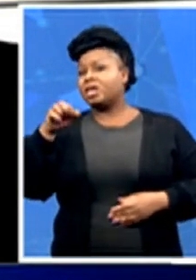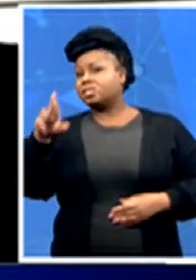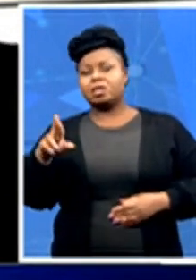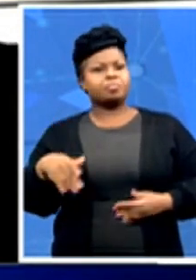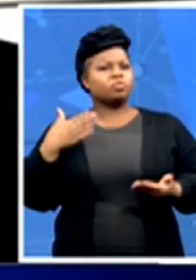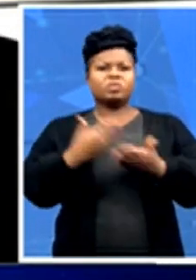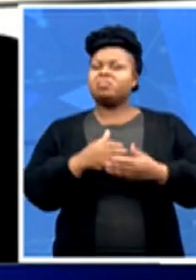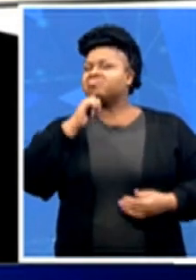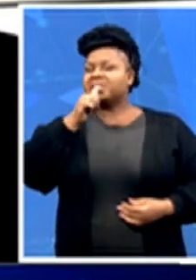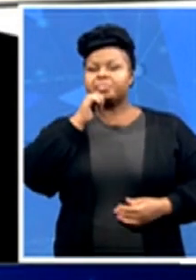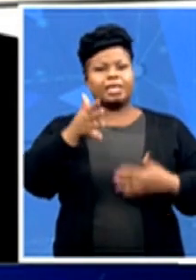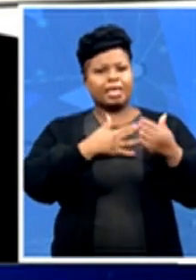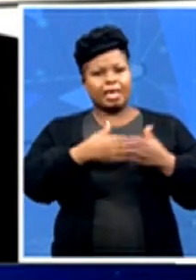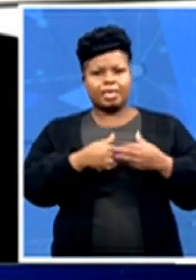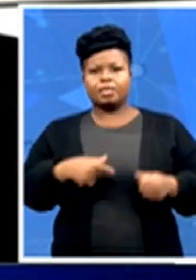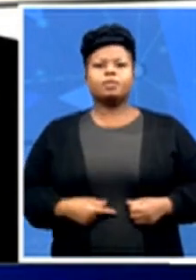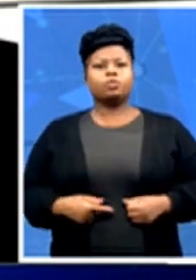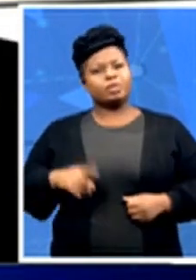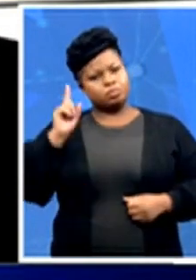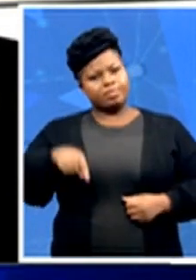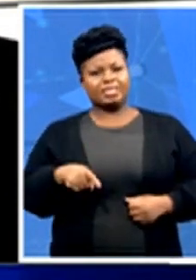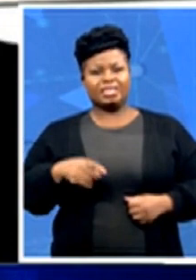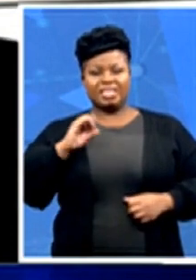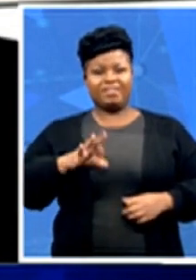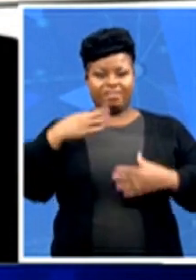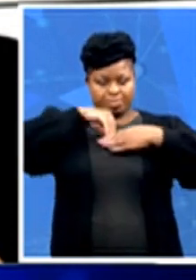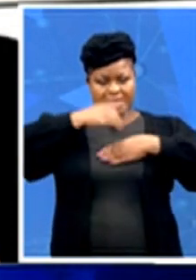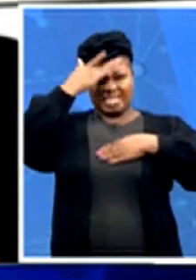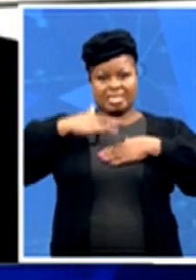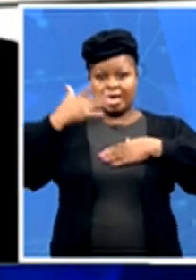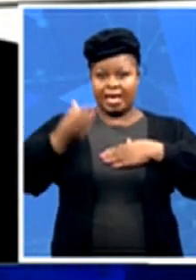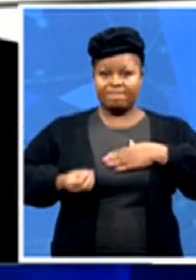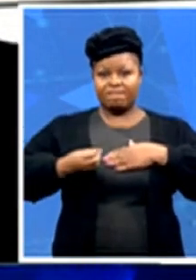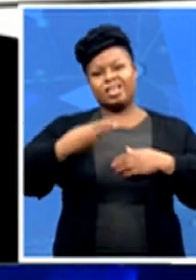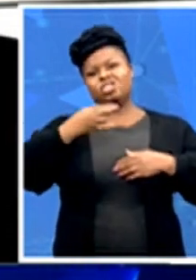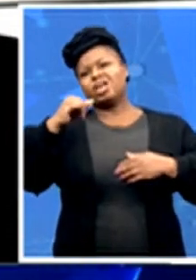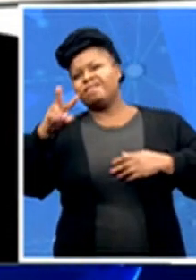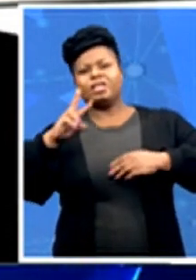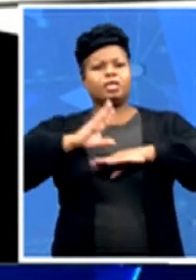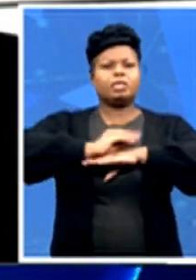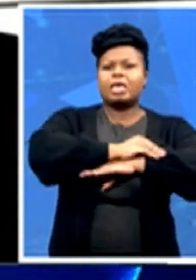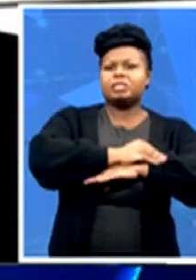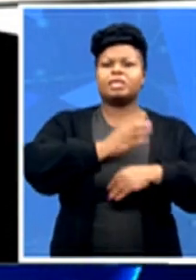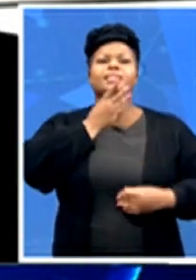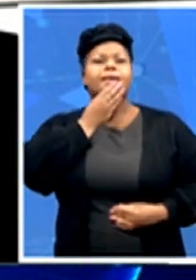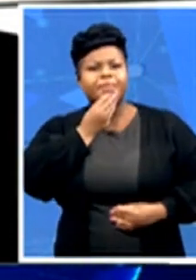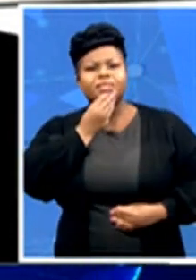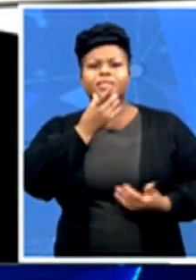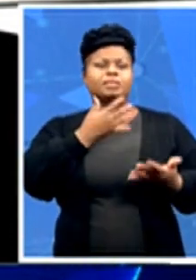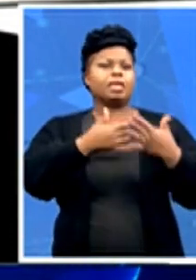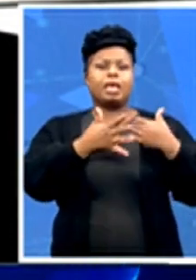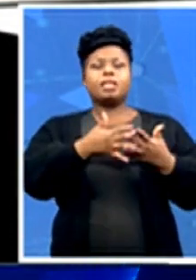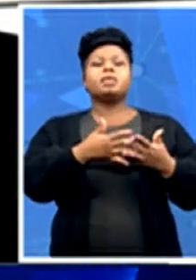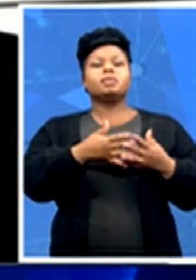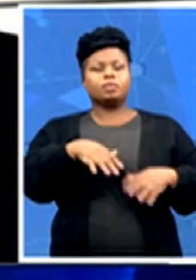good. Go and get your vaccination, and that will help reduce the risk that you will get severe